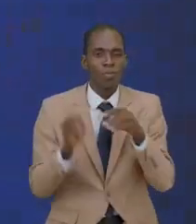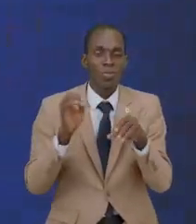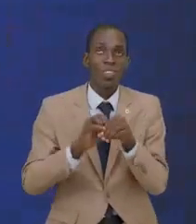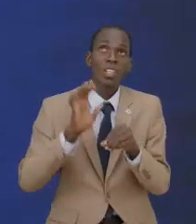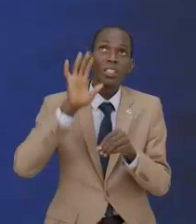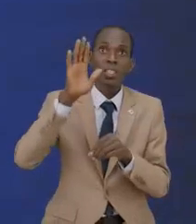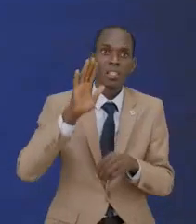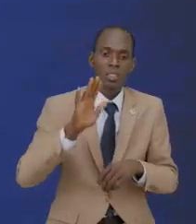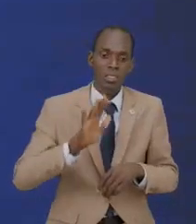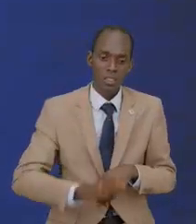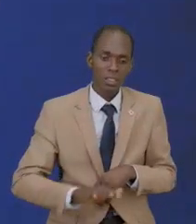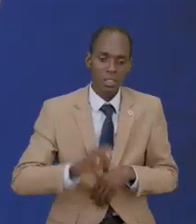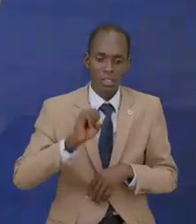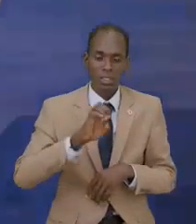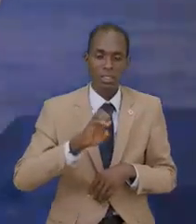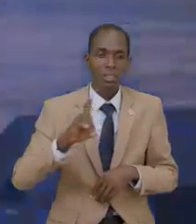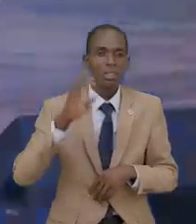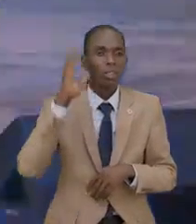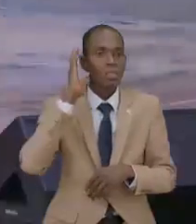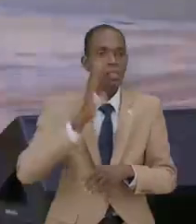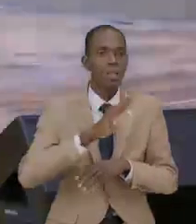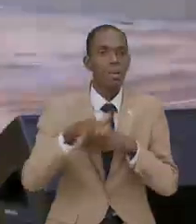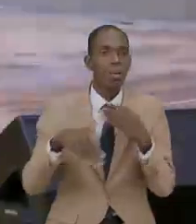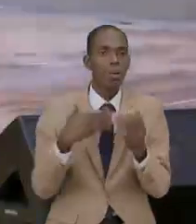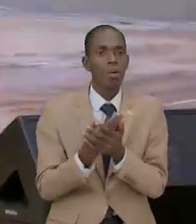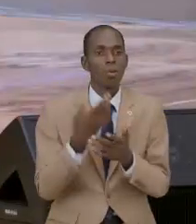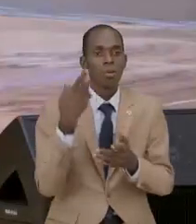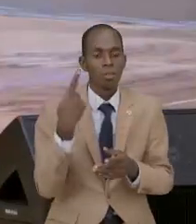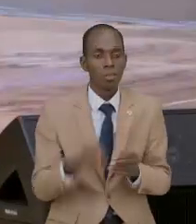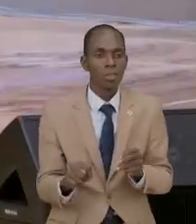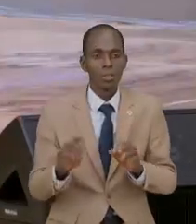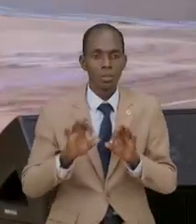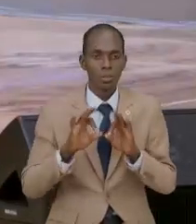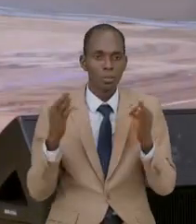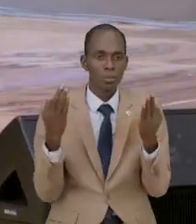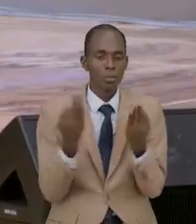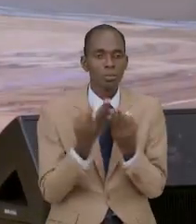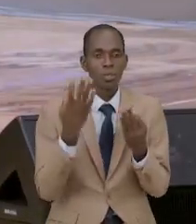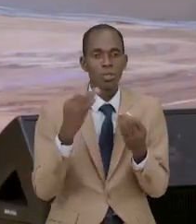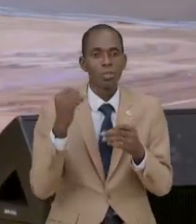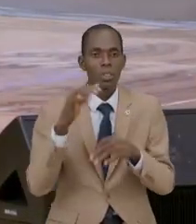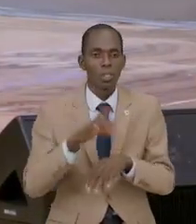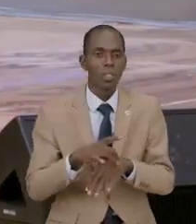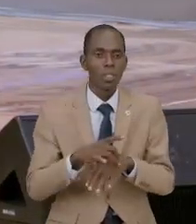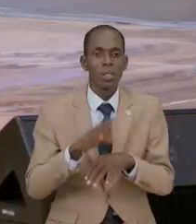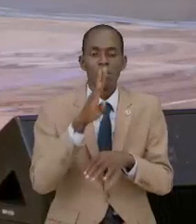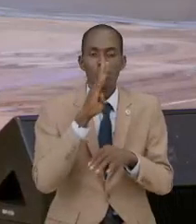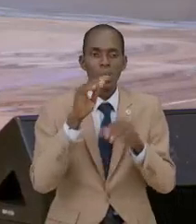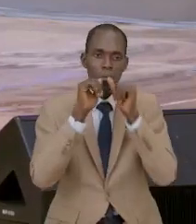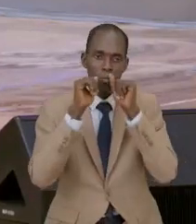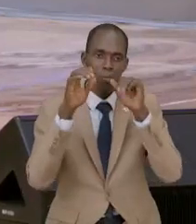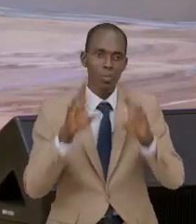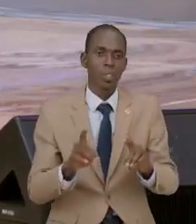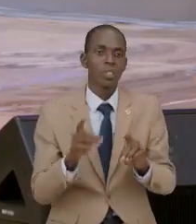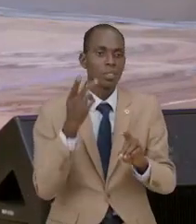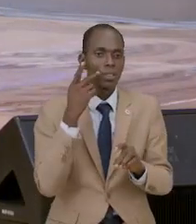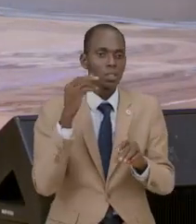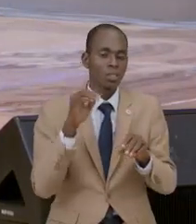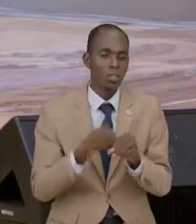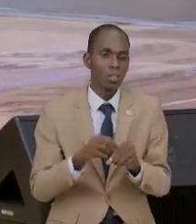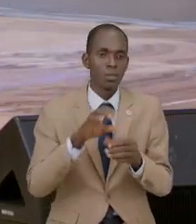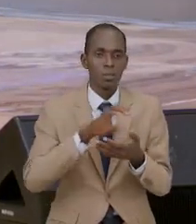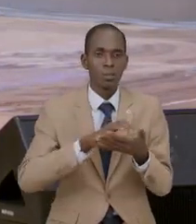seed shall all the kindreds of the earth be blessed. Verse